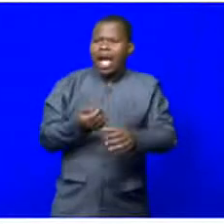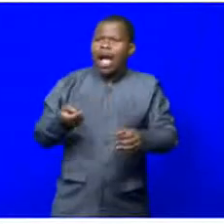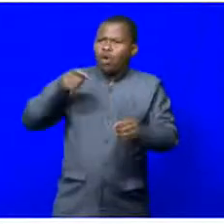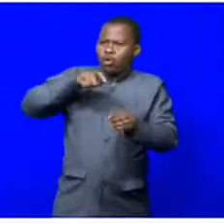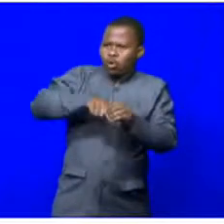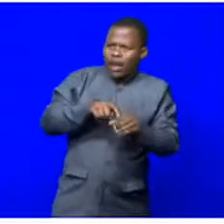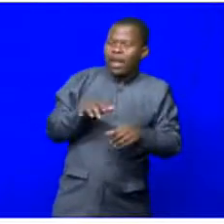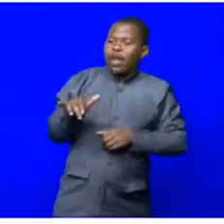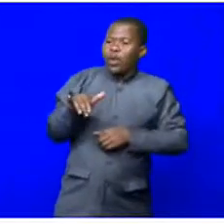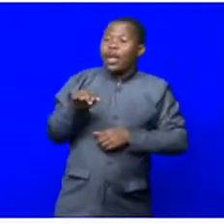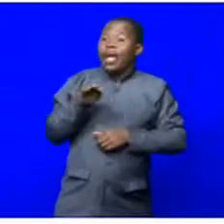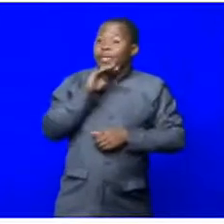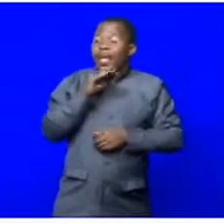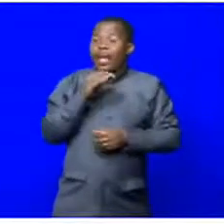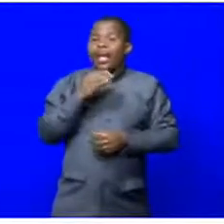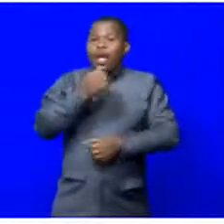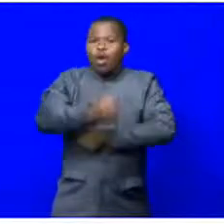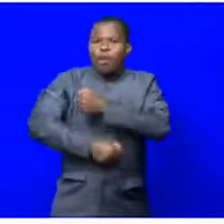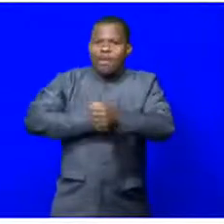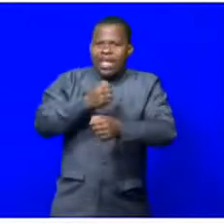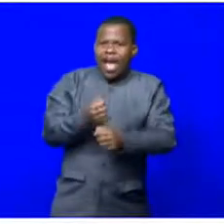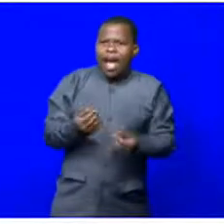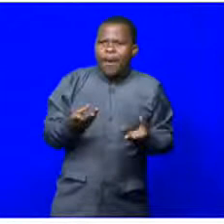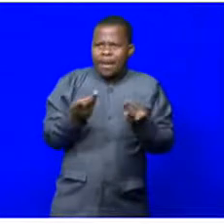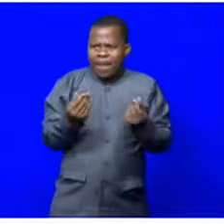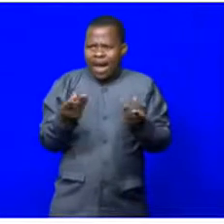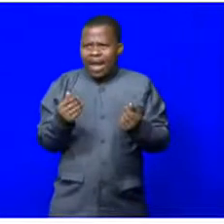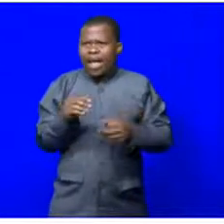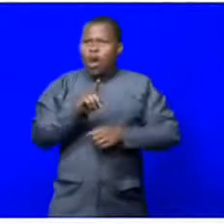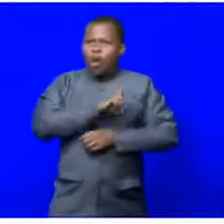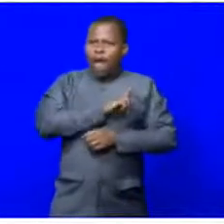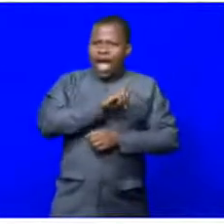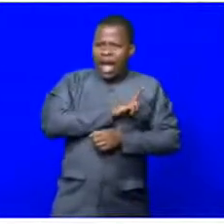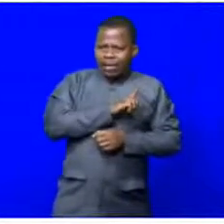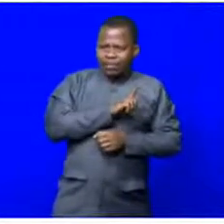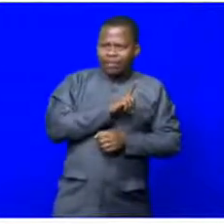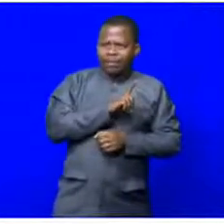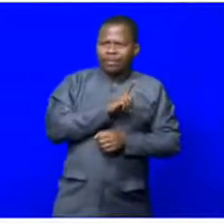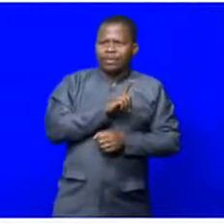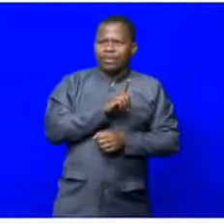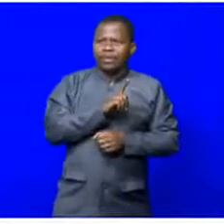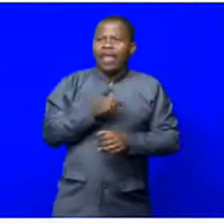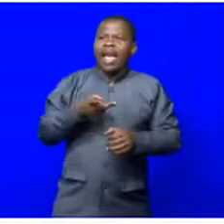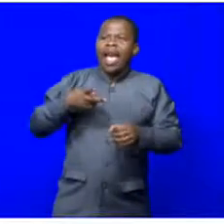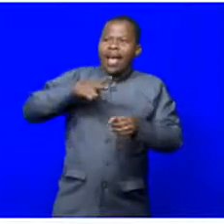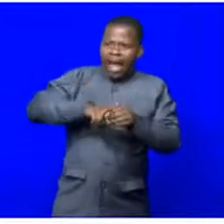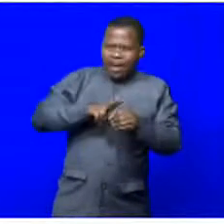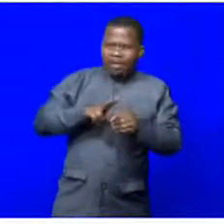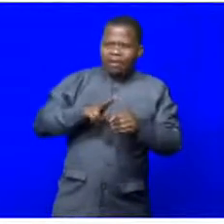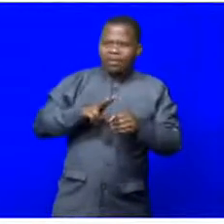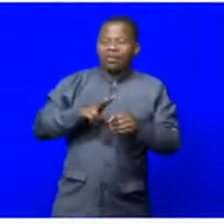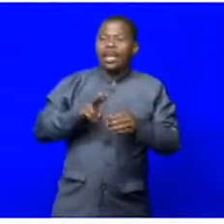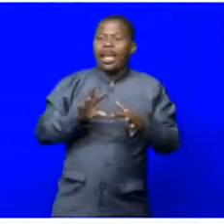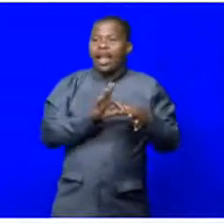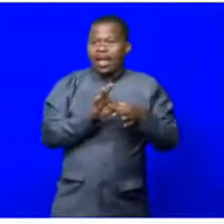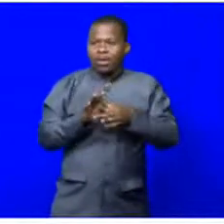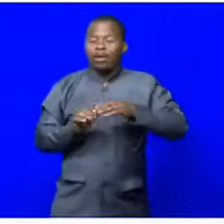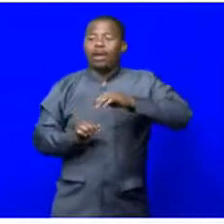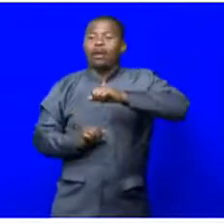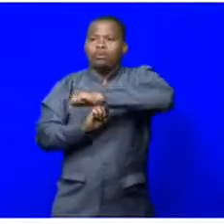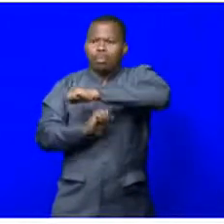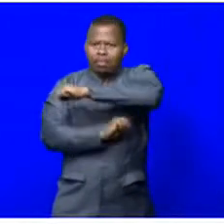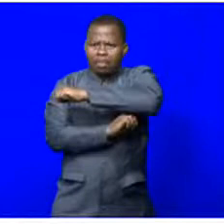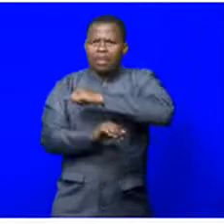umnyaka timali because again silingi na ne sports which is